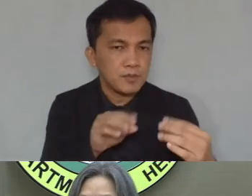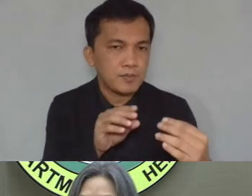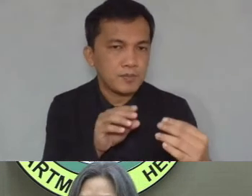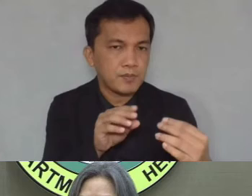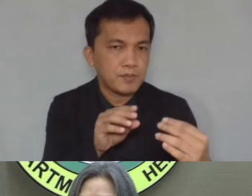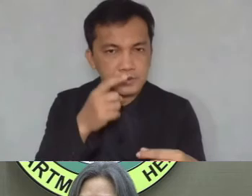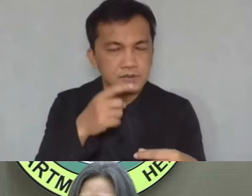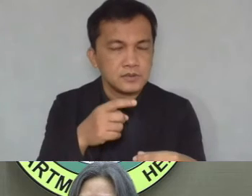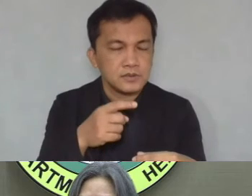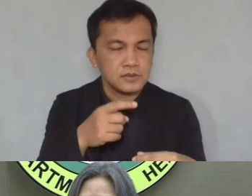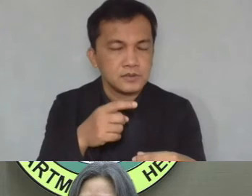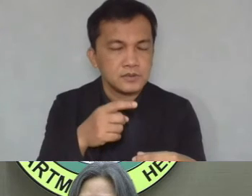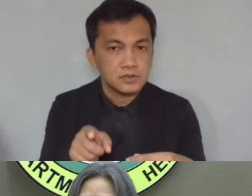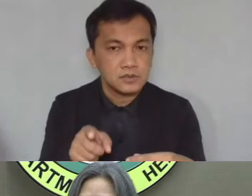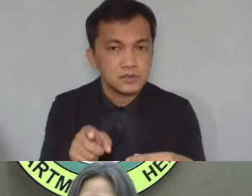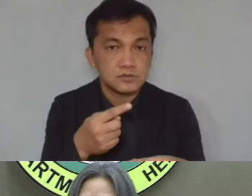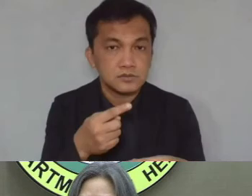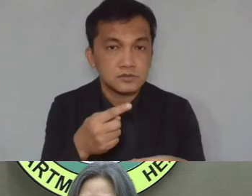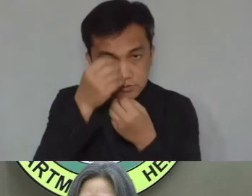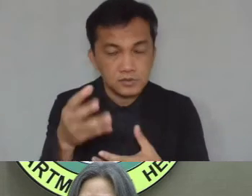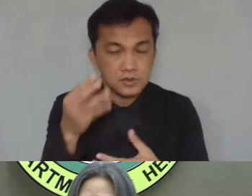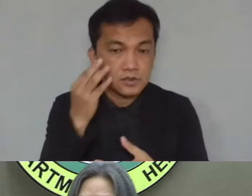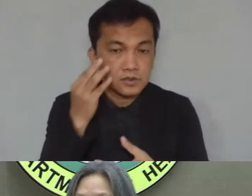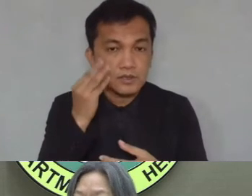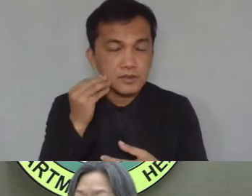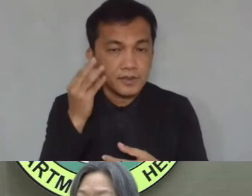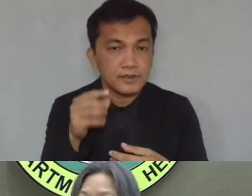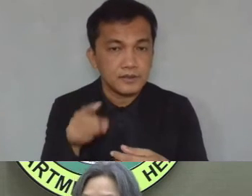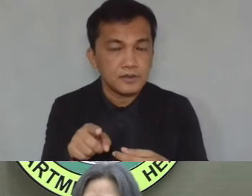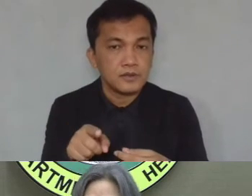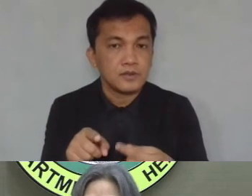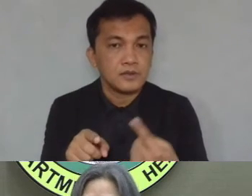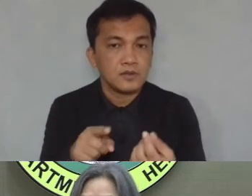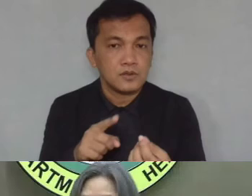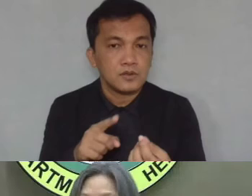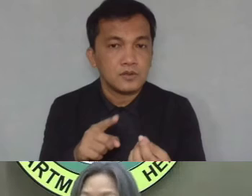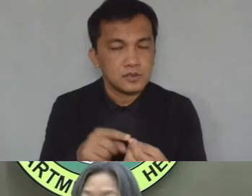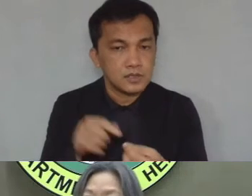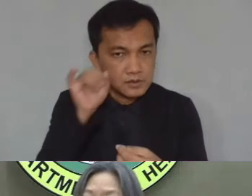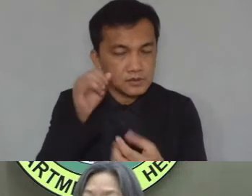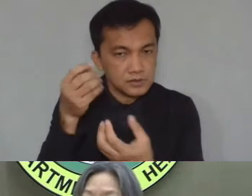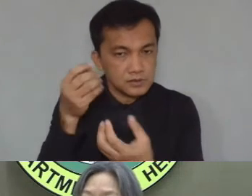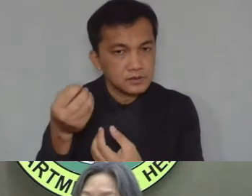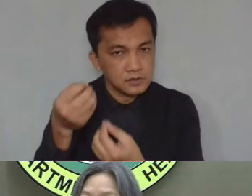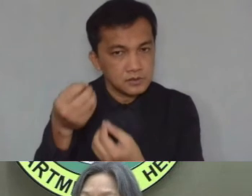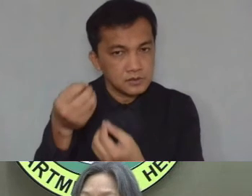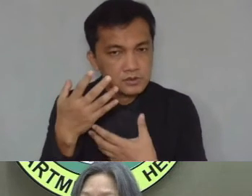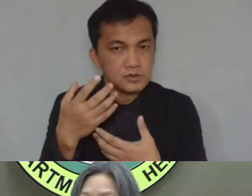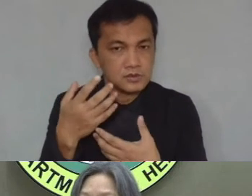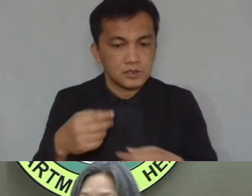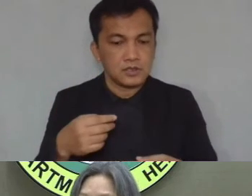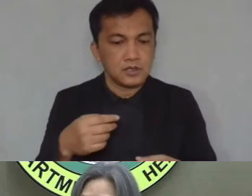example. Yes. Maybe just to underscore our experience precisely, Dr. Iris helped us, and